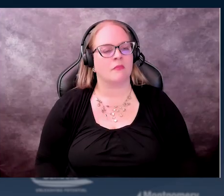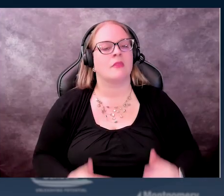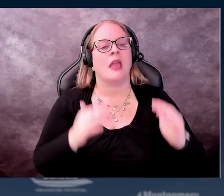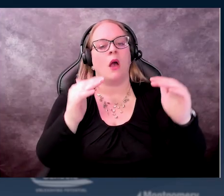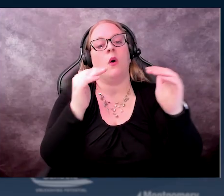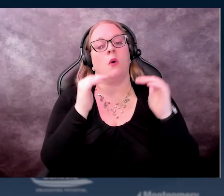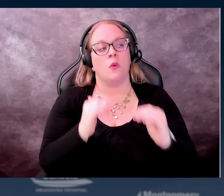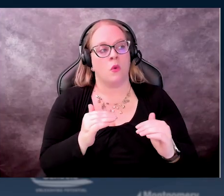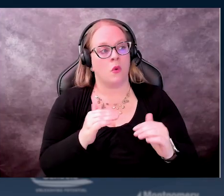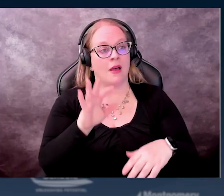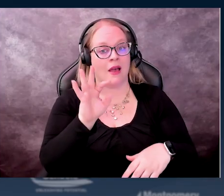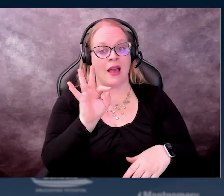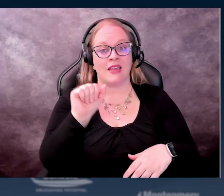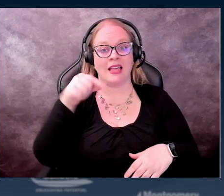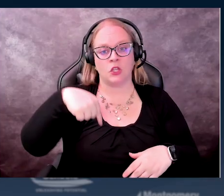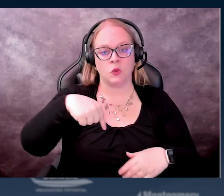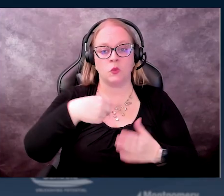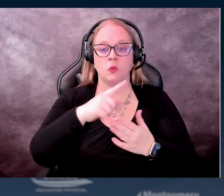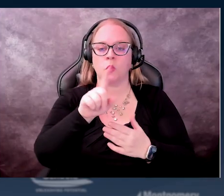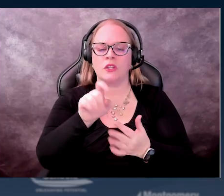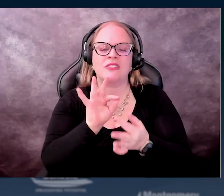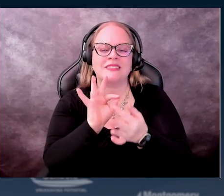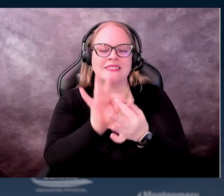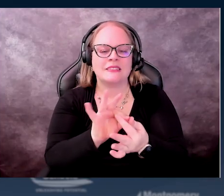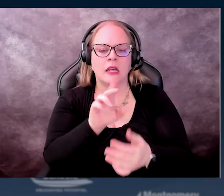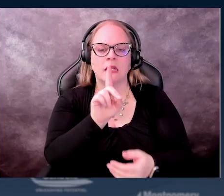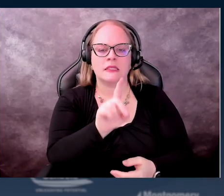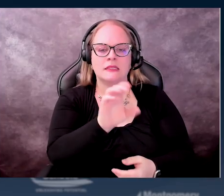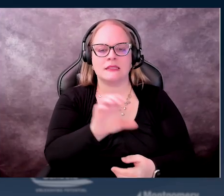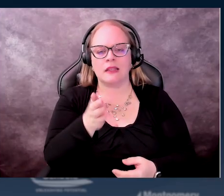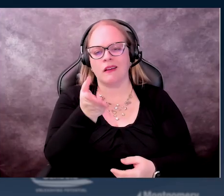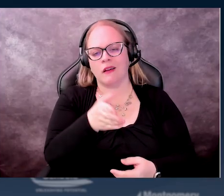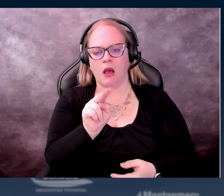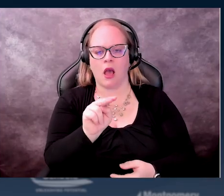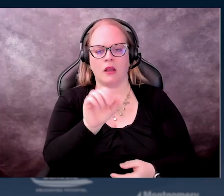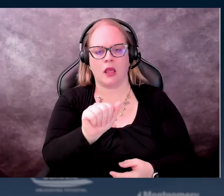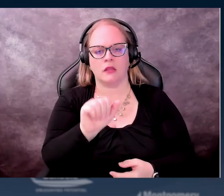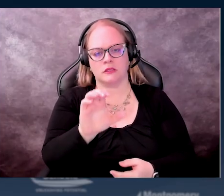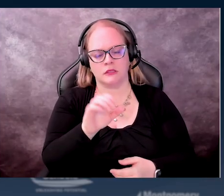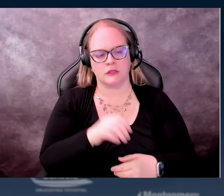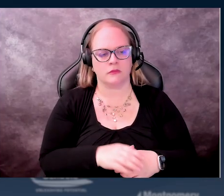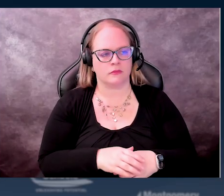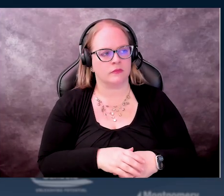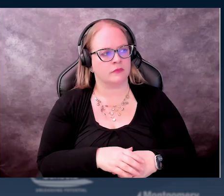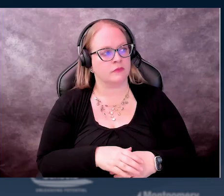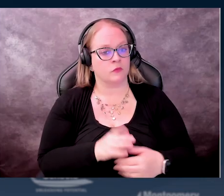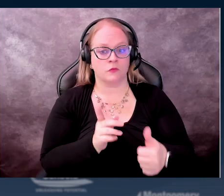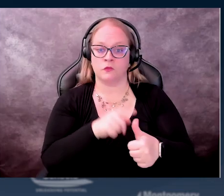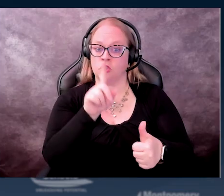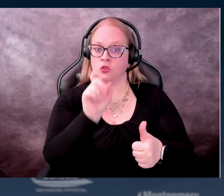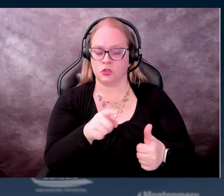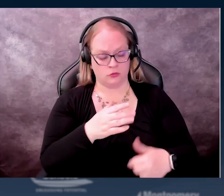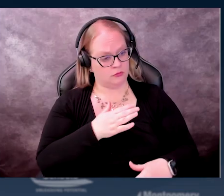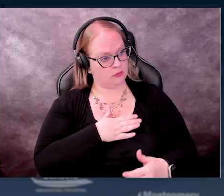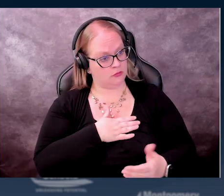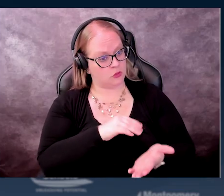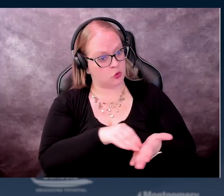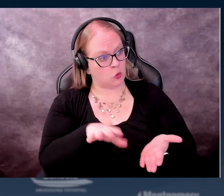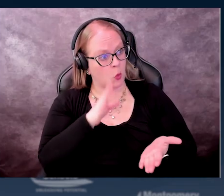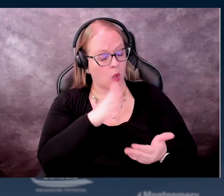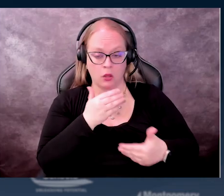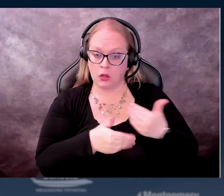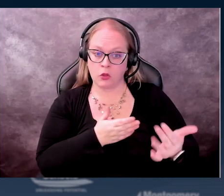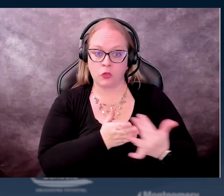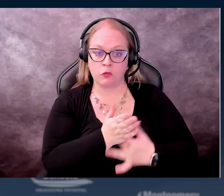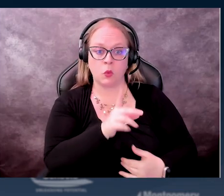NEC. Will my student go through the DCC-NEC choice process? So starting with those